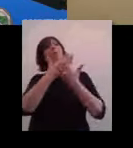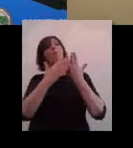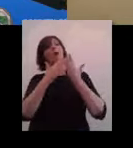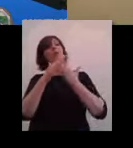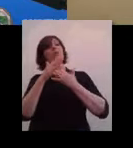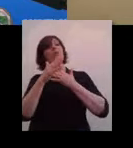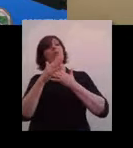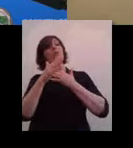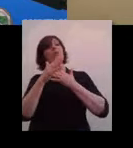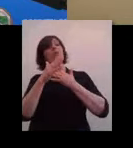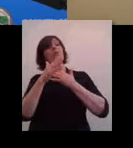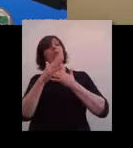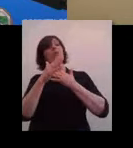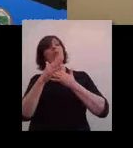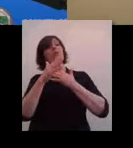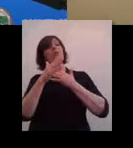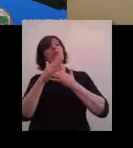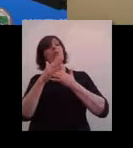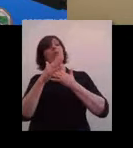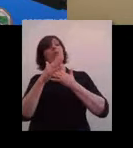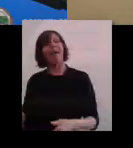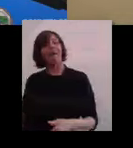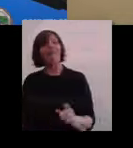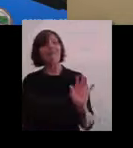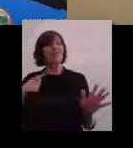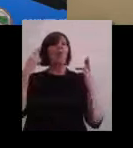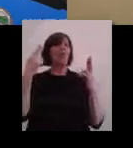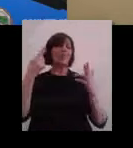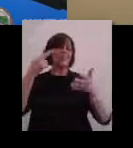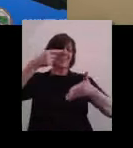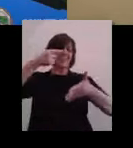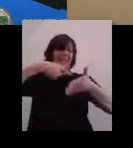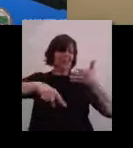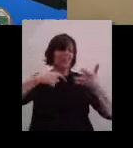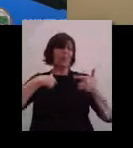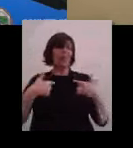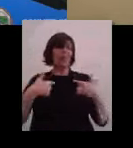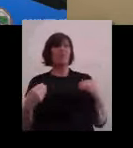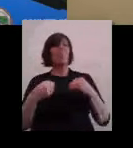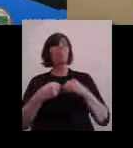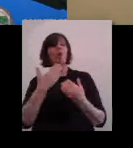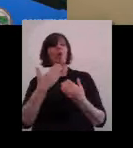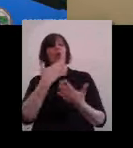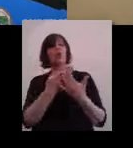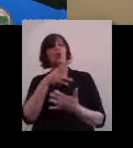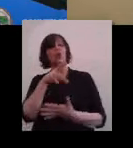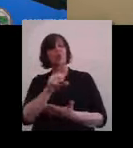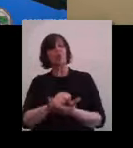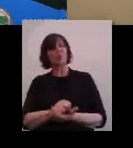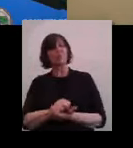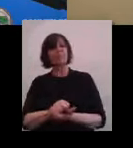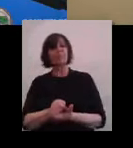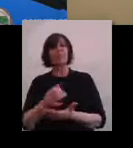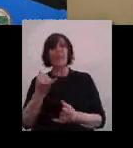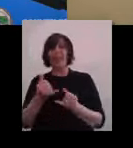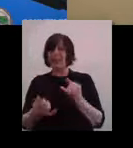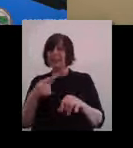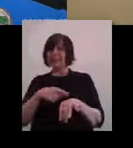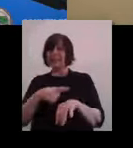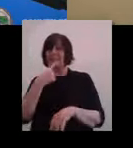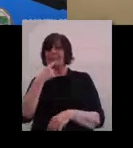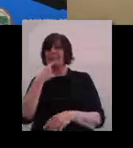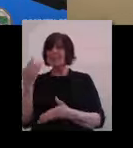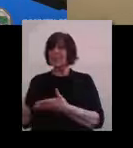China. So hopefully by this time next week we'll have some more good news to announce. The last time I said it looked like we were going to have a shipment. We actually did get it